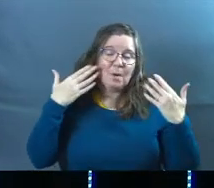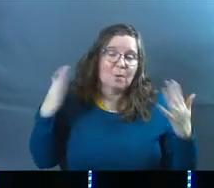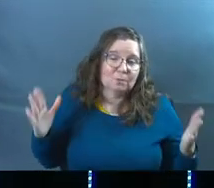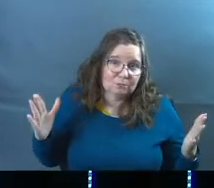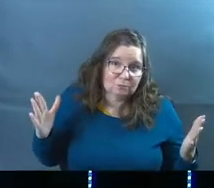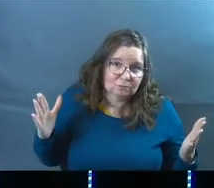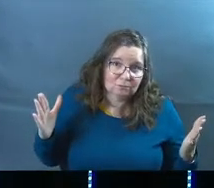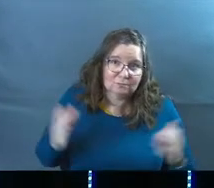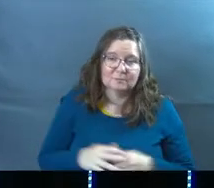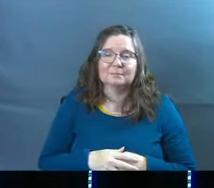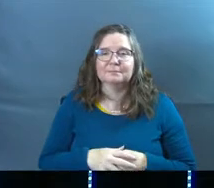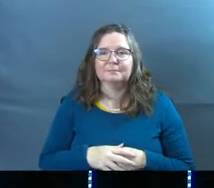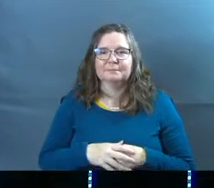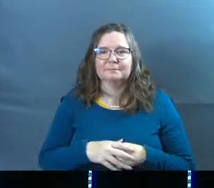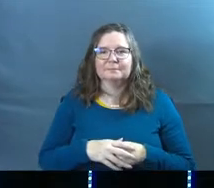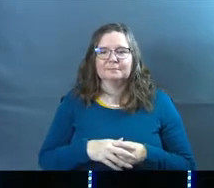know.